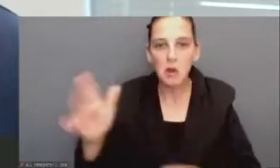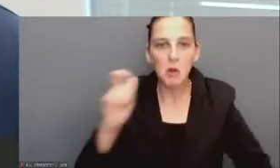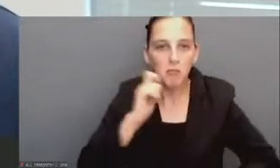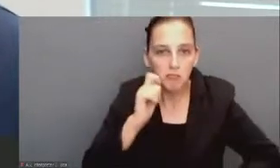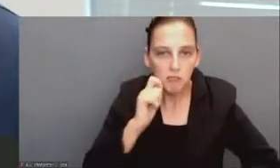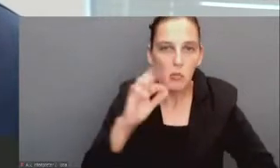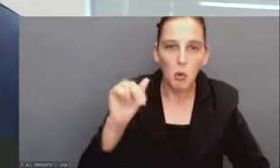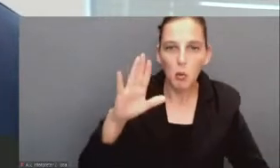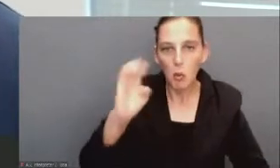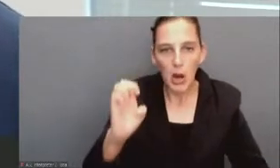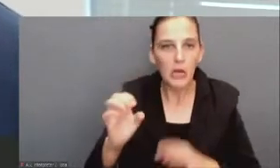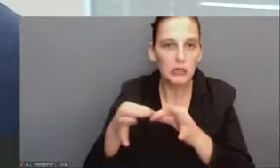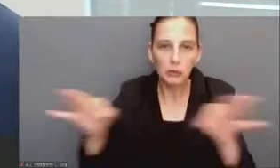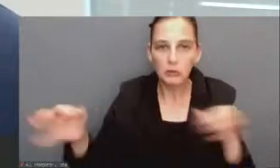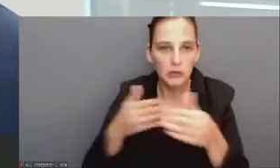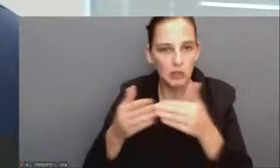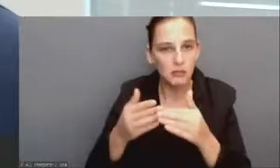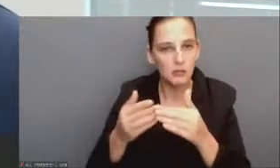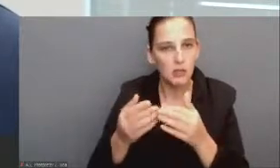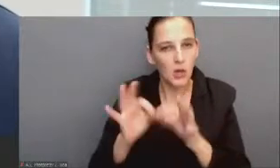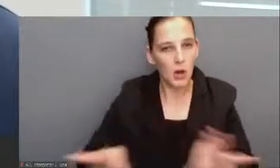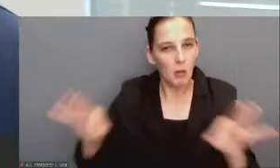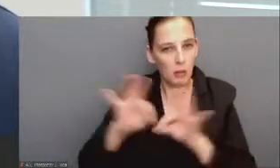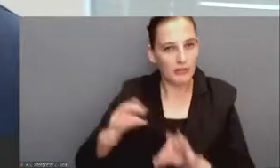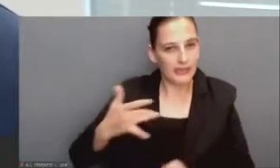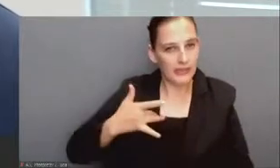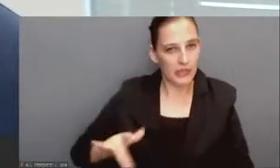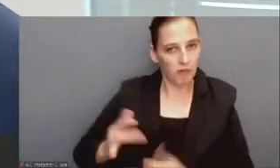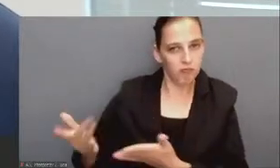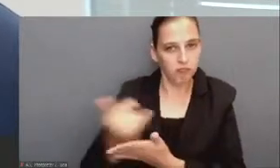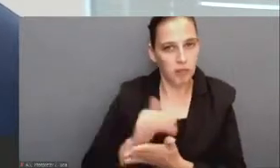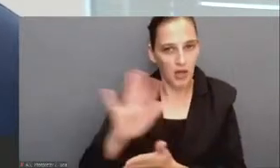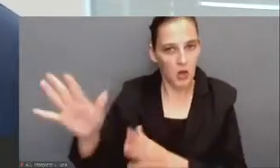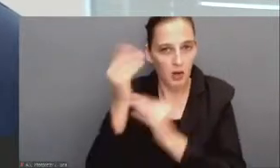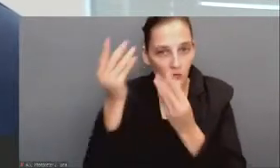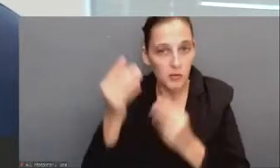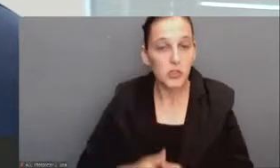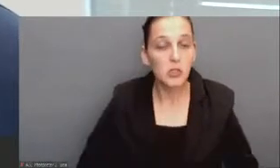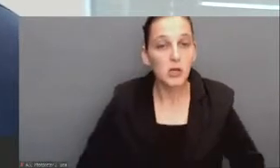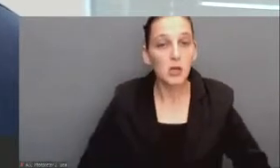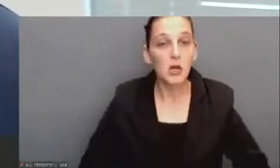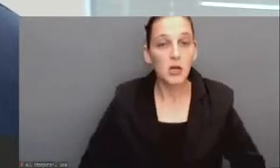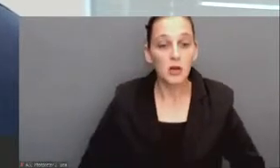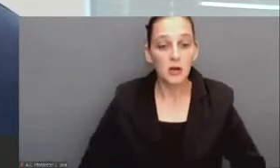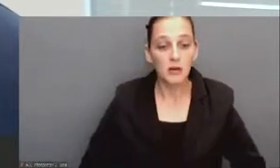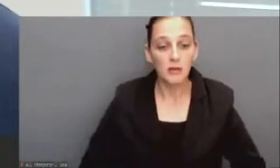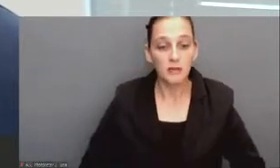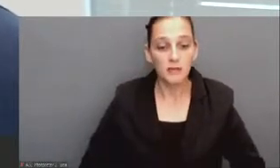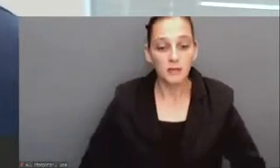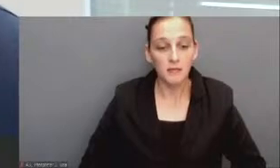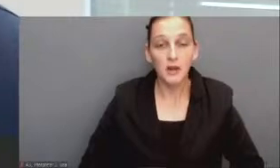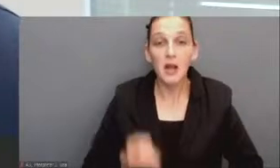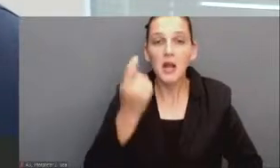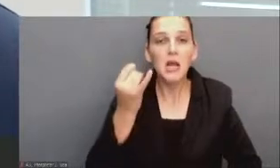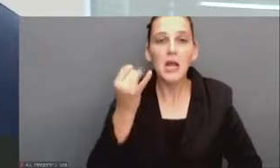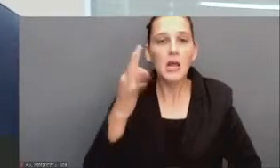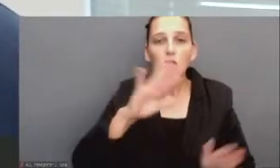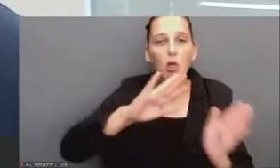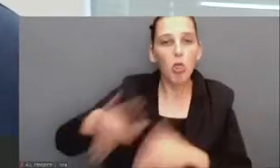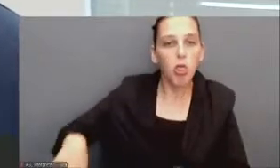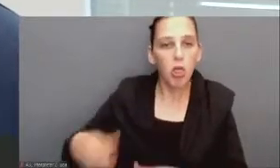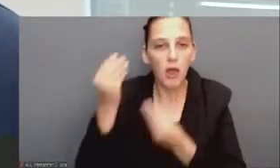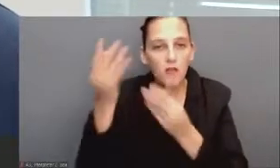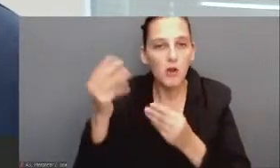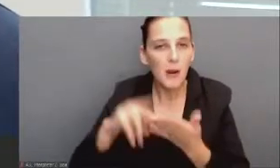linguistically appropriate manner. And we can't understand the challenges we face unless we have this information and use